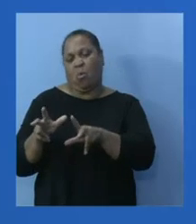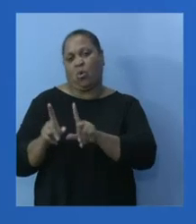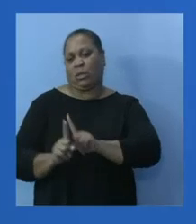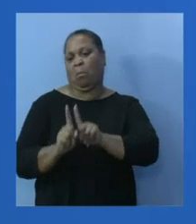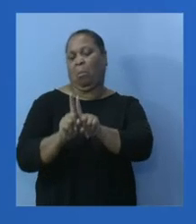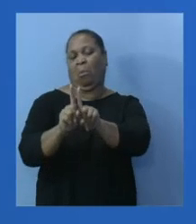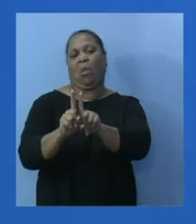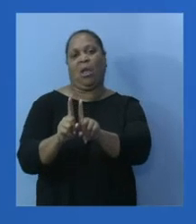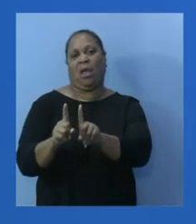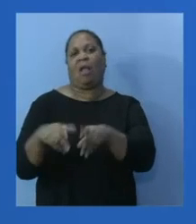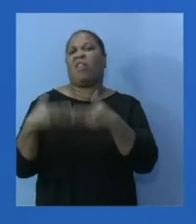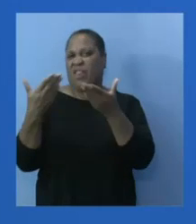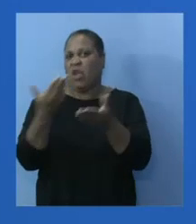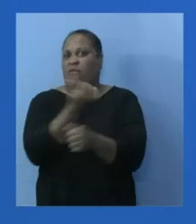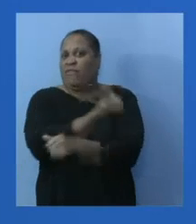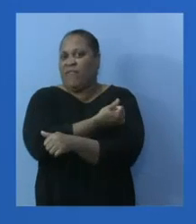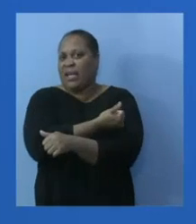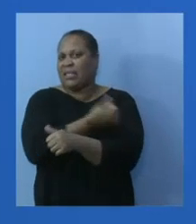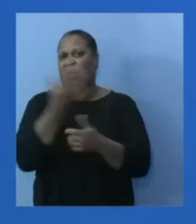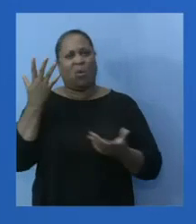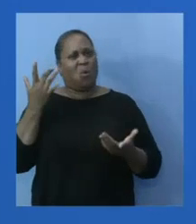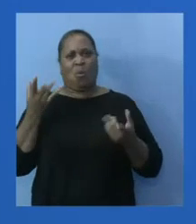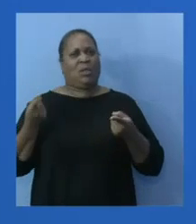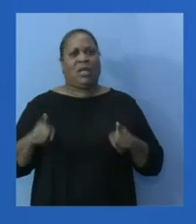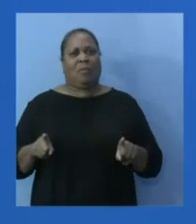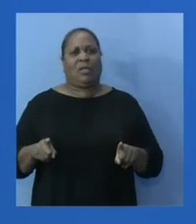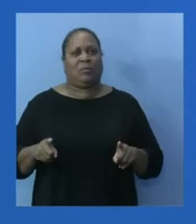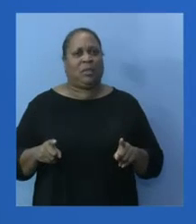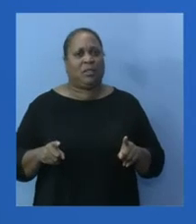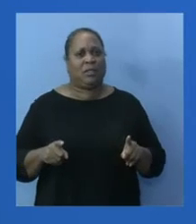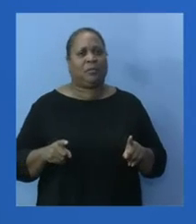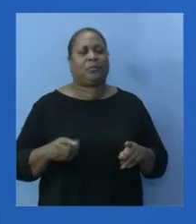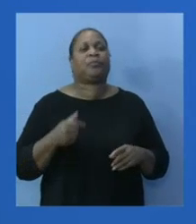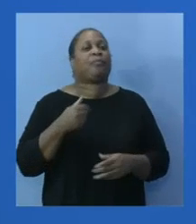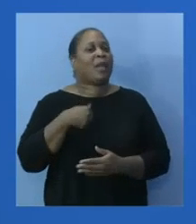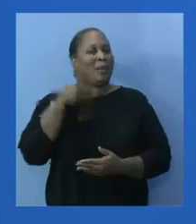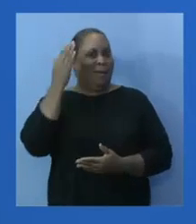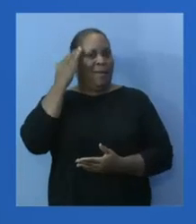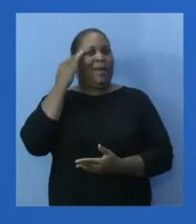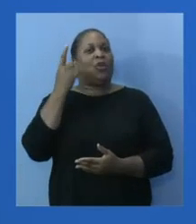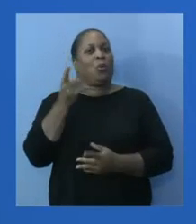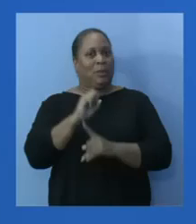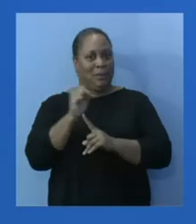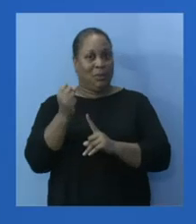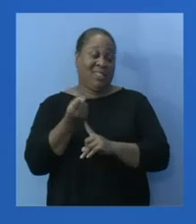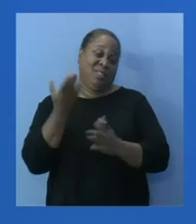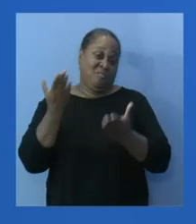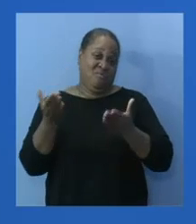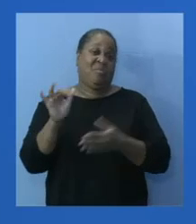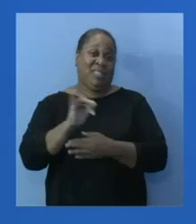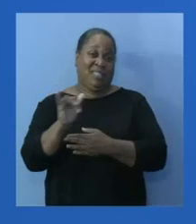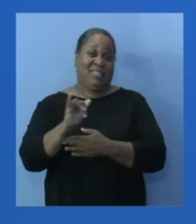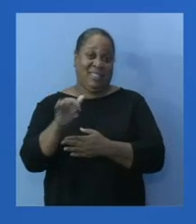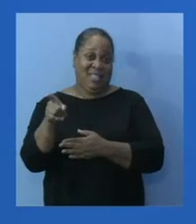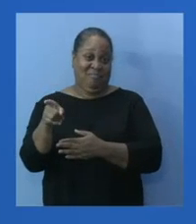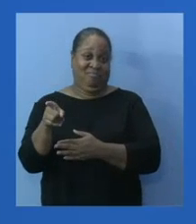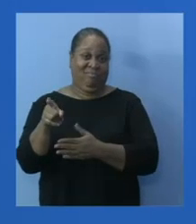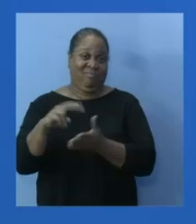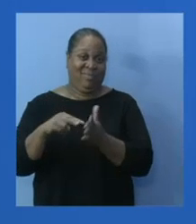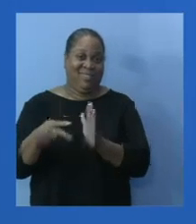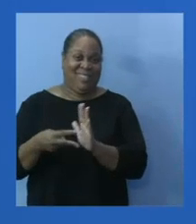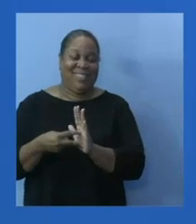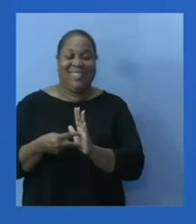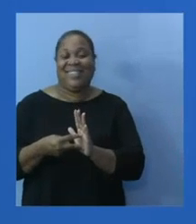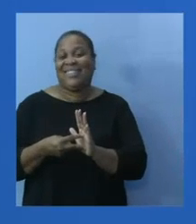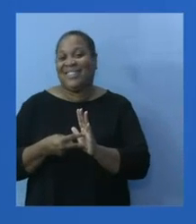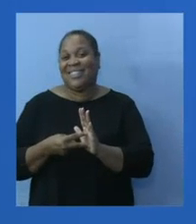and they get offered it. Why is it happening? I'm aware of one particular case, which is probably the same one that you're referring to,